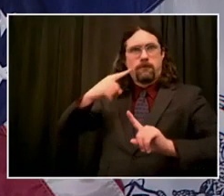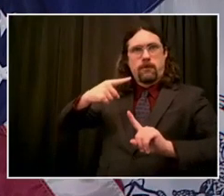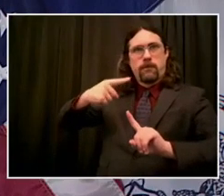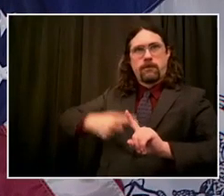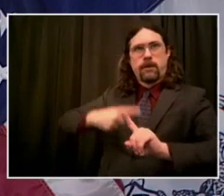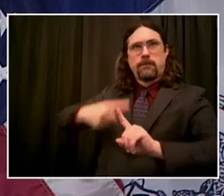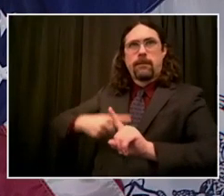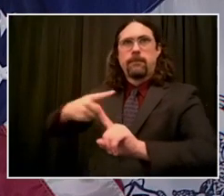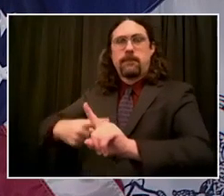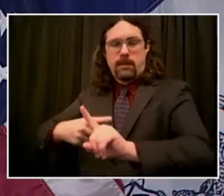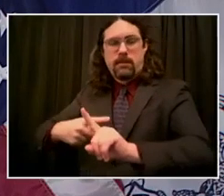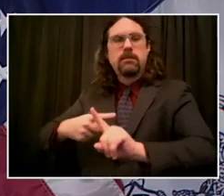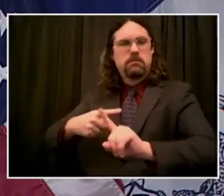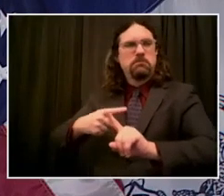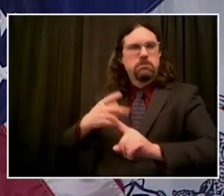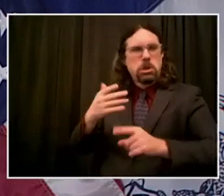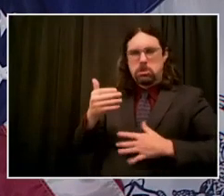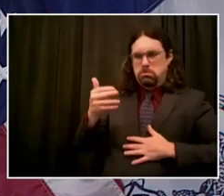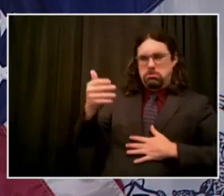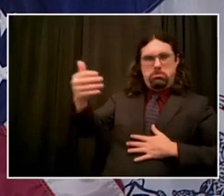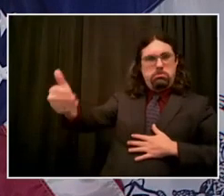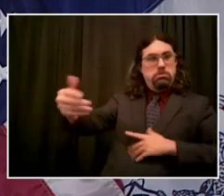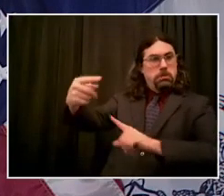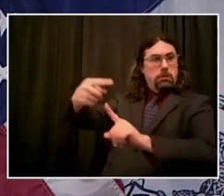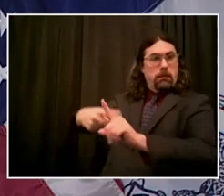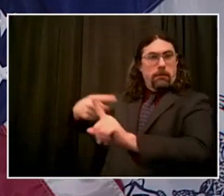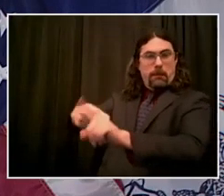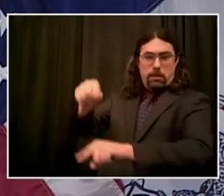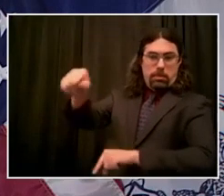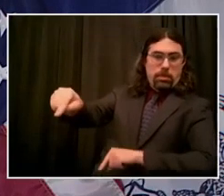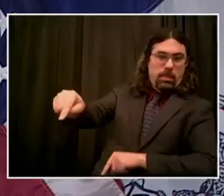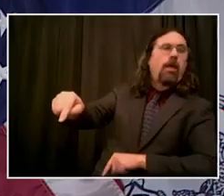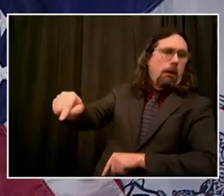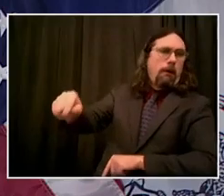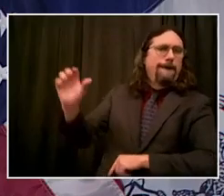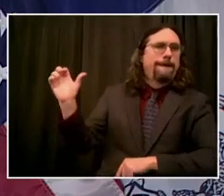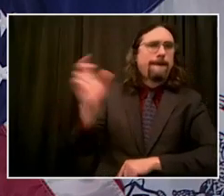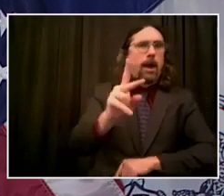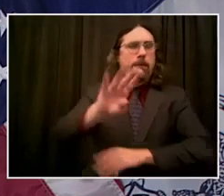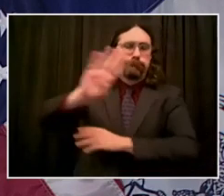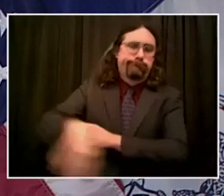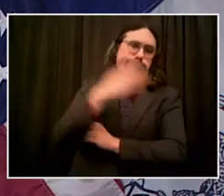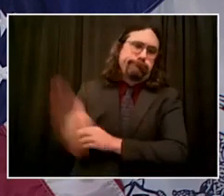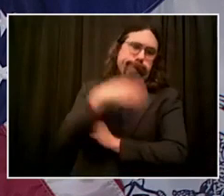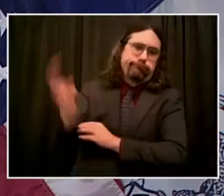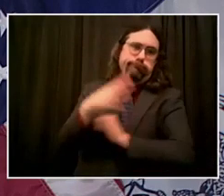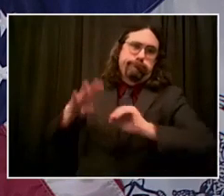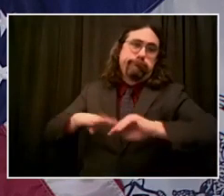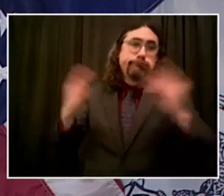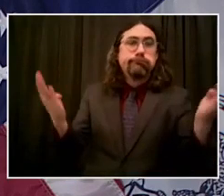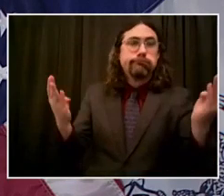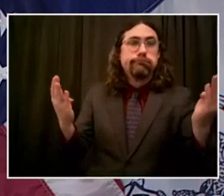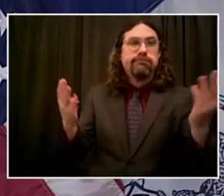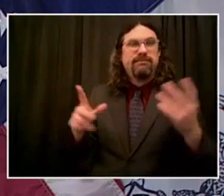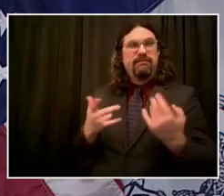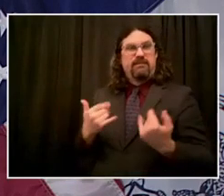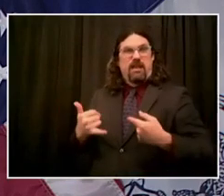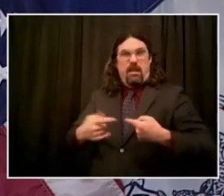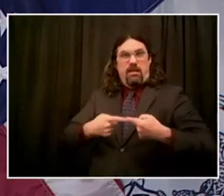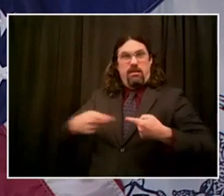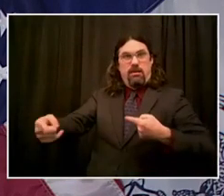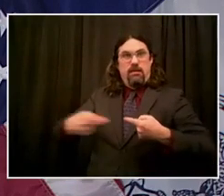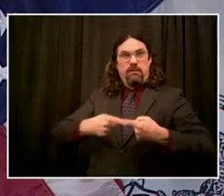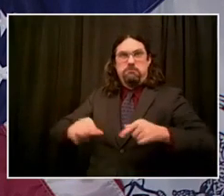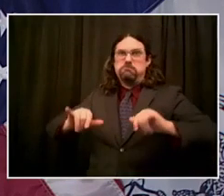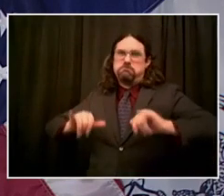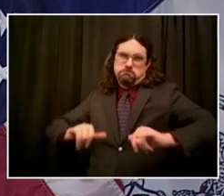blame anyone in the media or anyone in the public who wants sharp definition. We all do. But we're dealing with a crisis, and we're dealing with a very